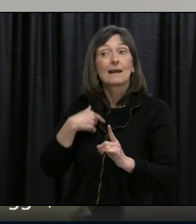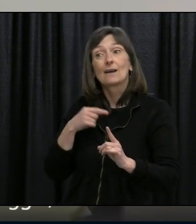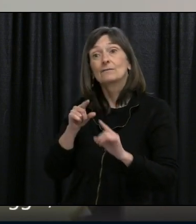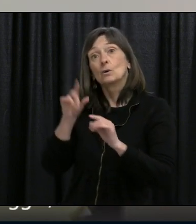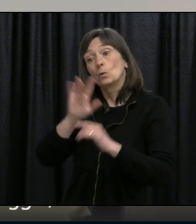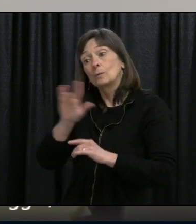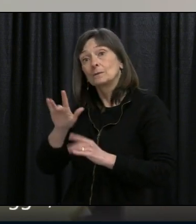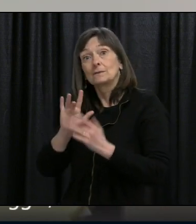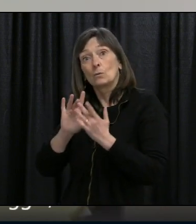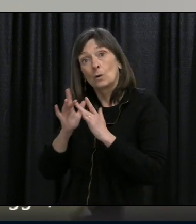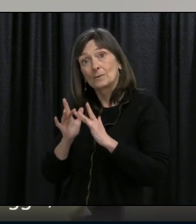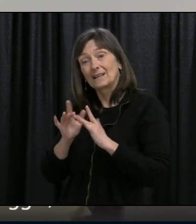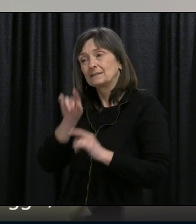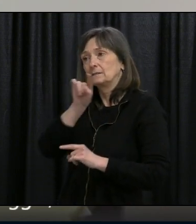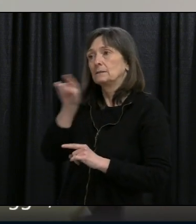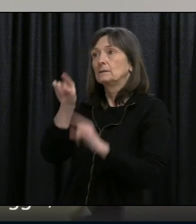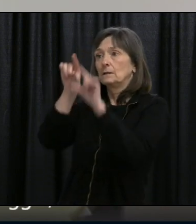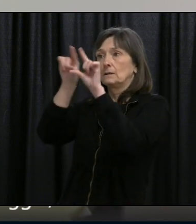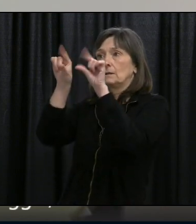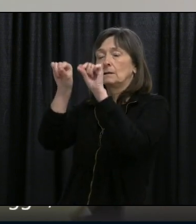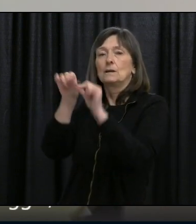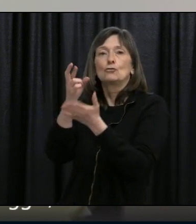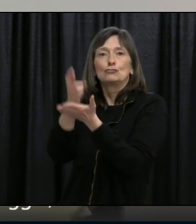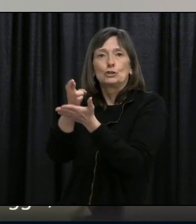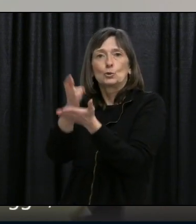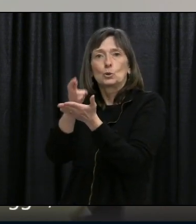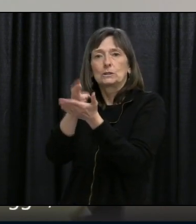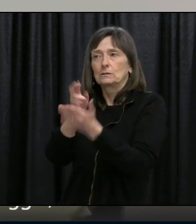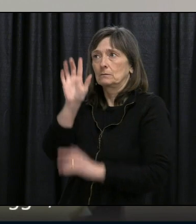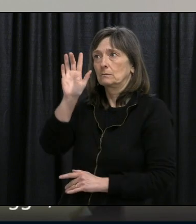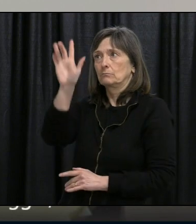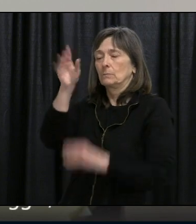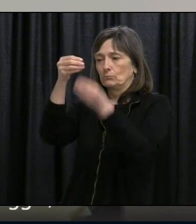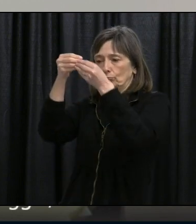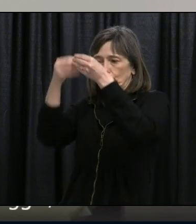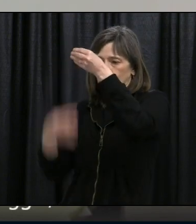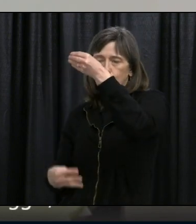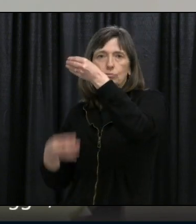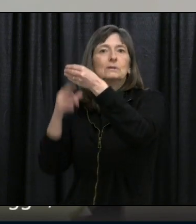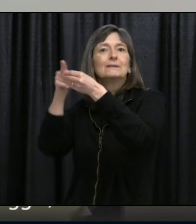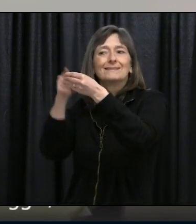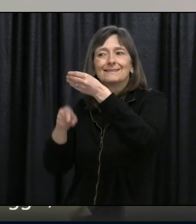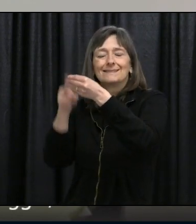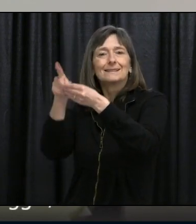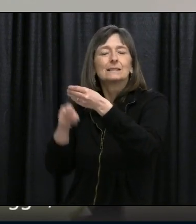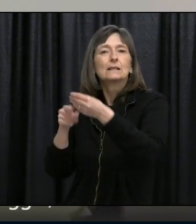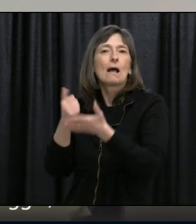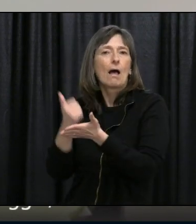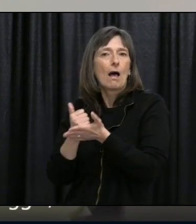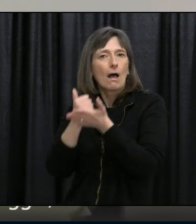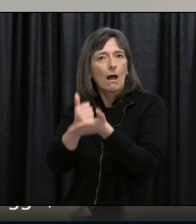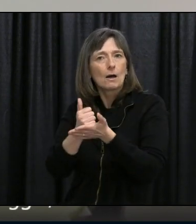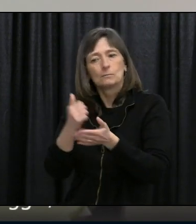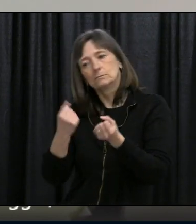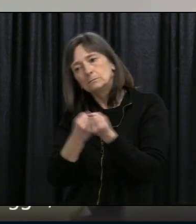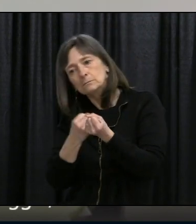there is a whole bullet of support for people who are